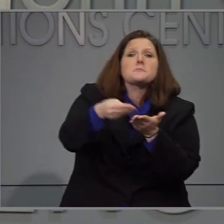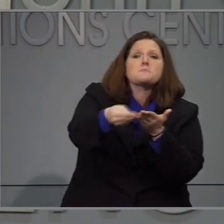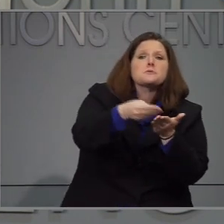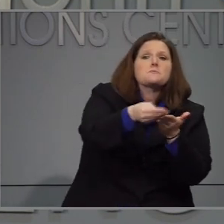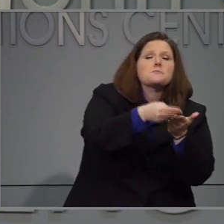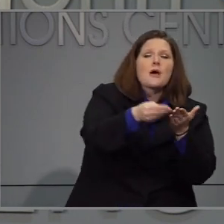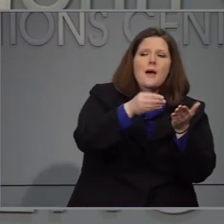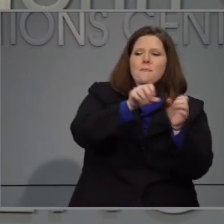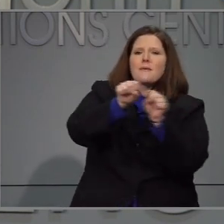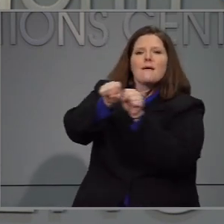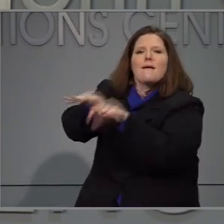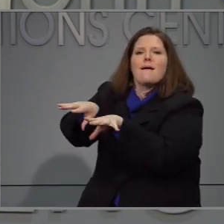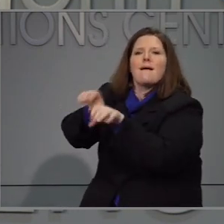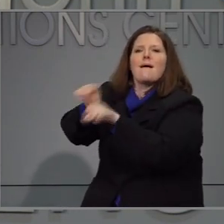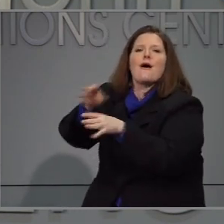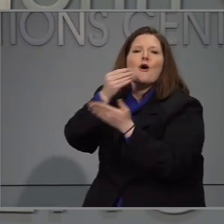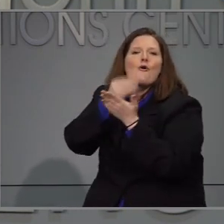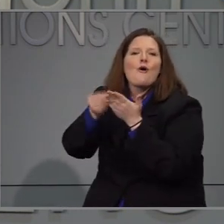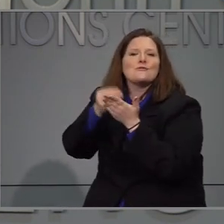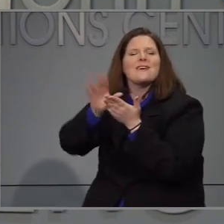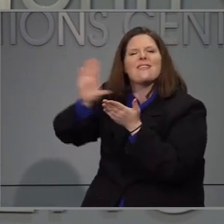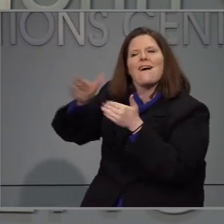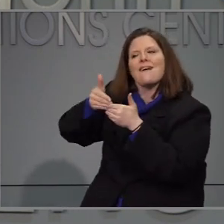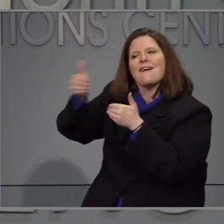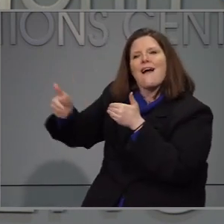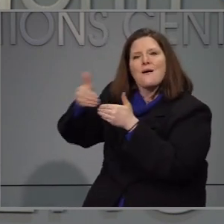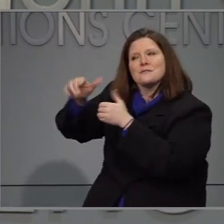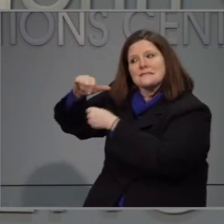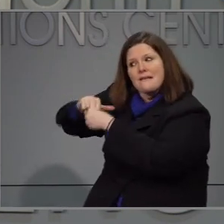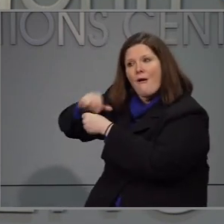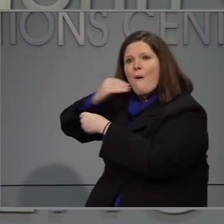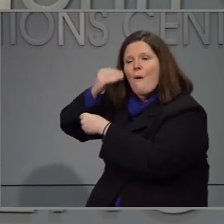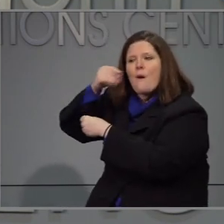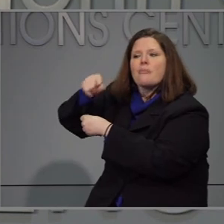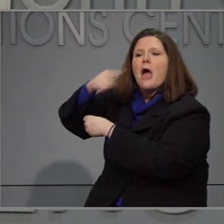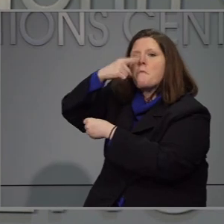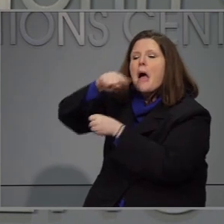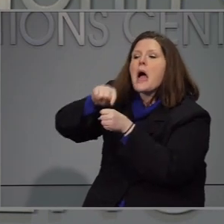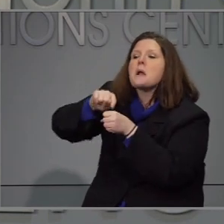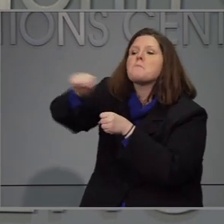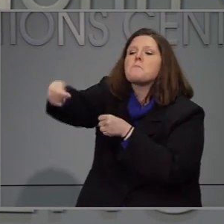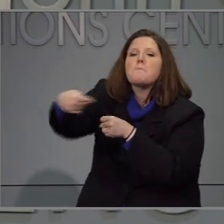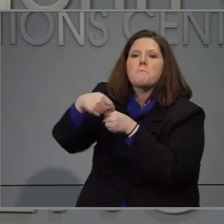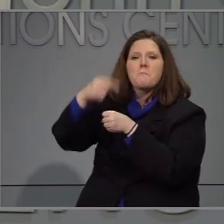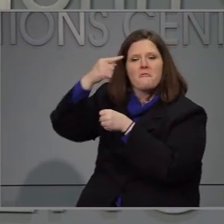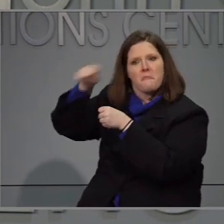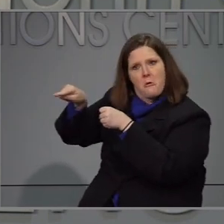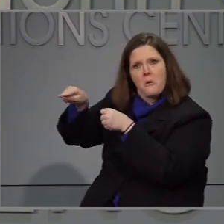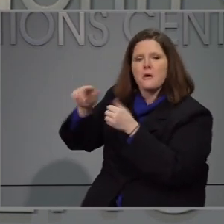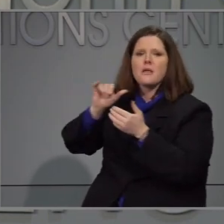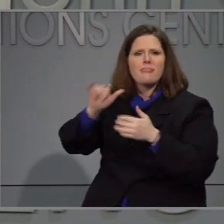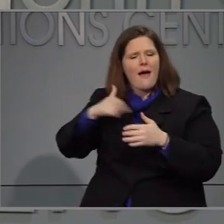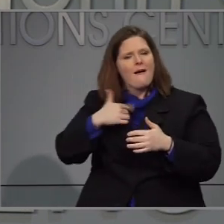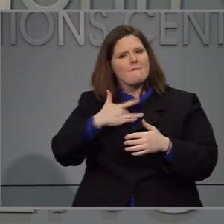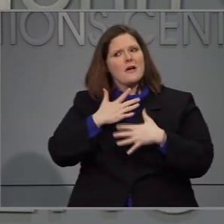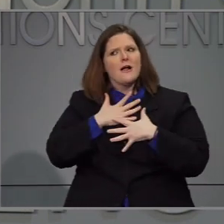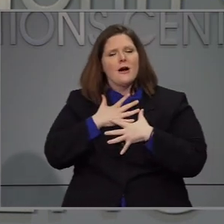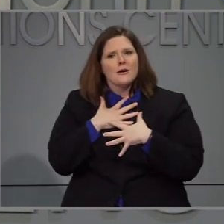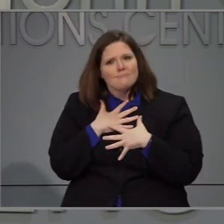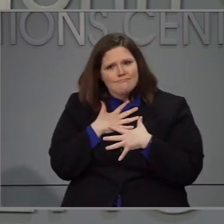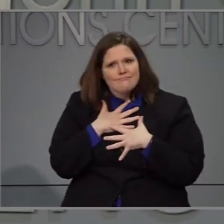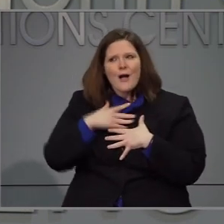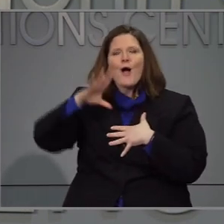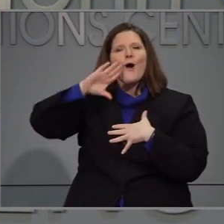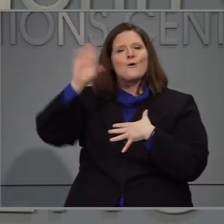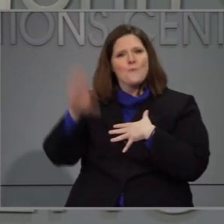the doorstep every week. Those are the things that give me hope about North Carolina and that we're going to be even